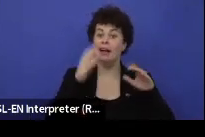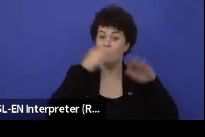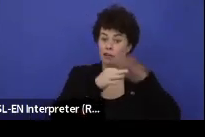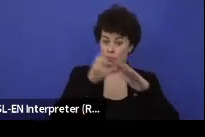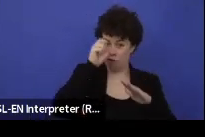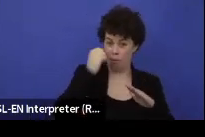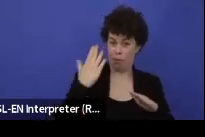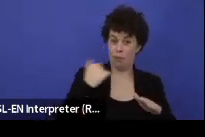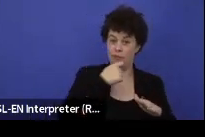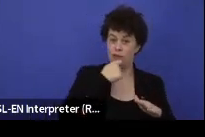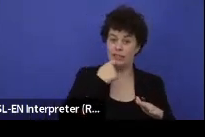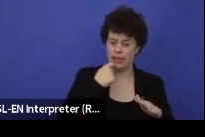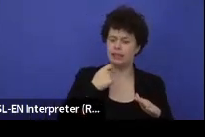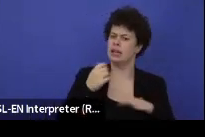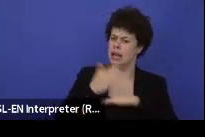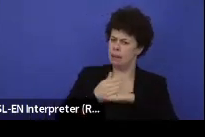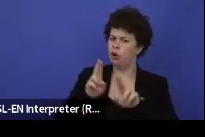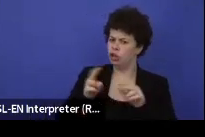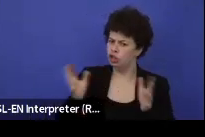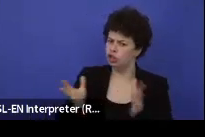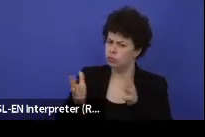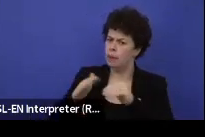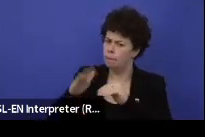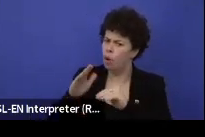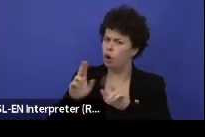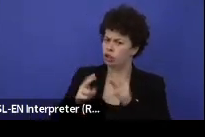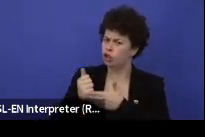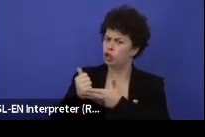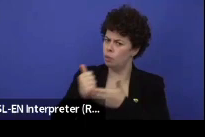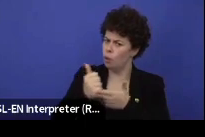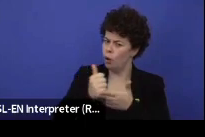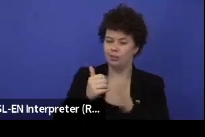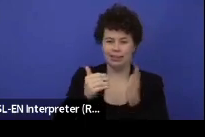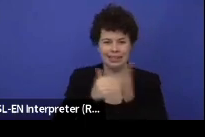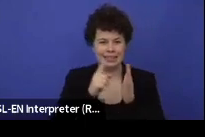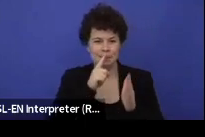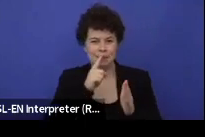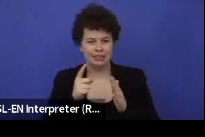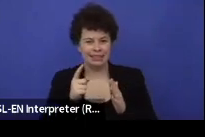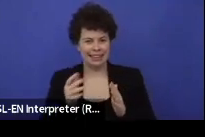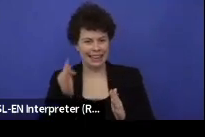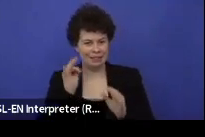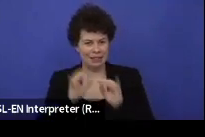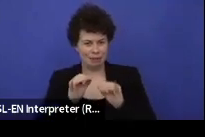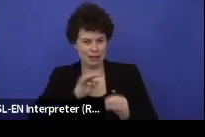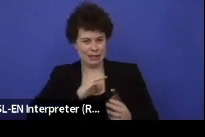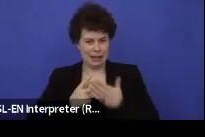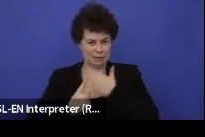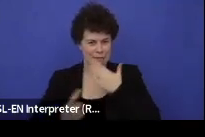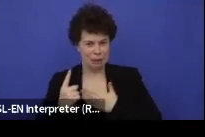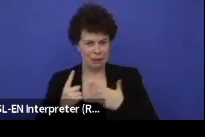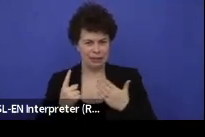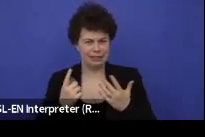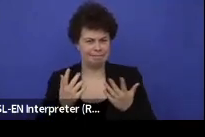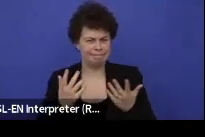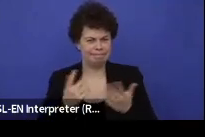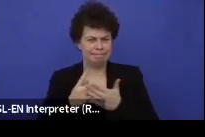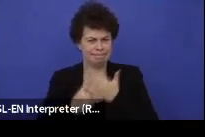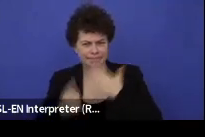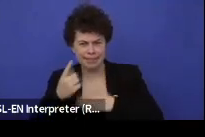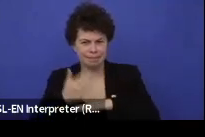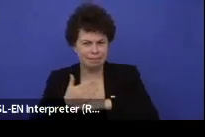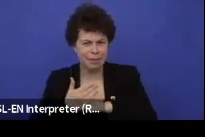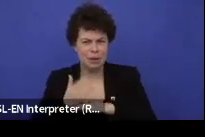more, employers should be supporting people. But what about interpreters who are self-employed? Who's supporting